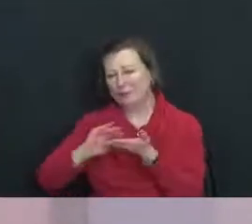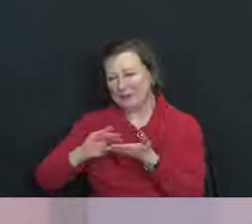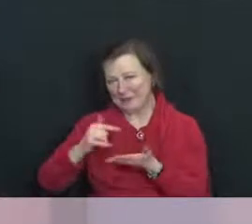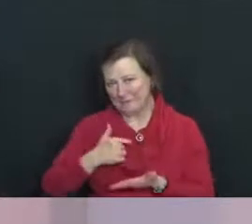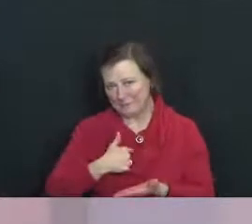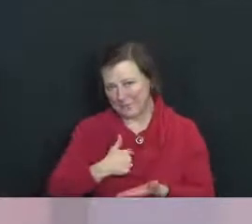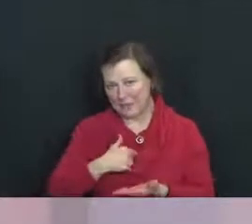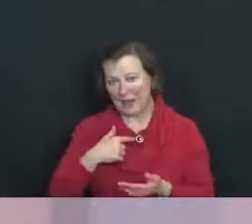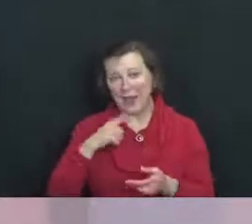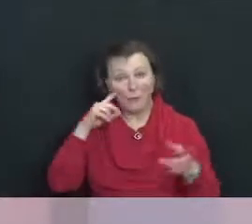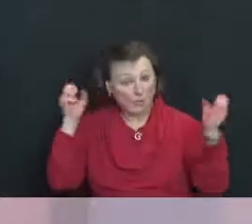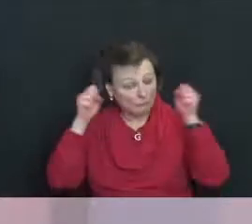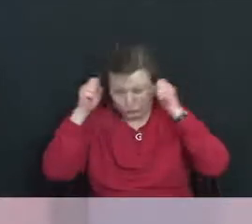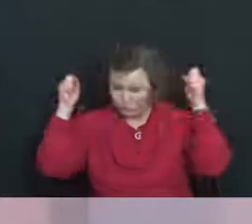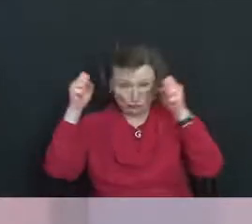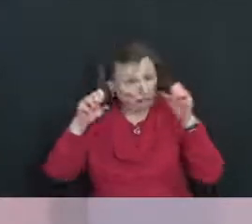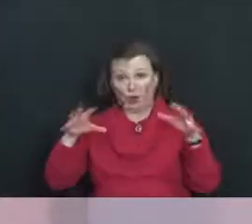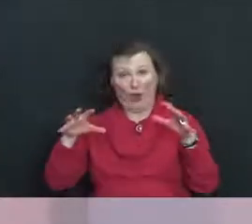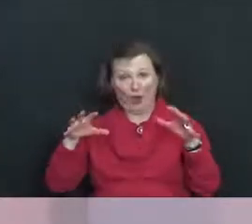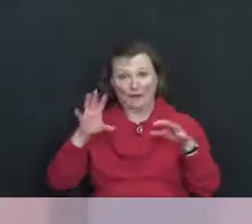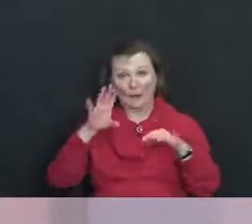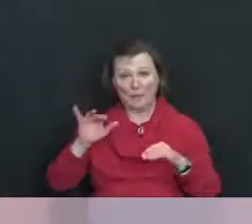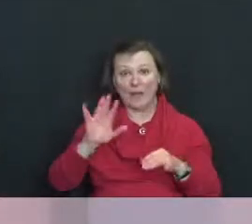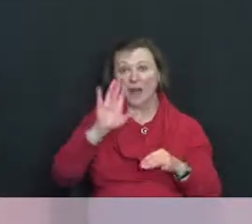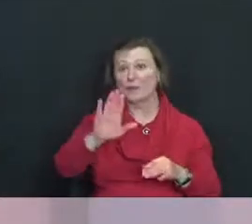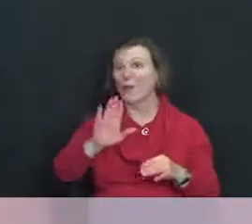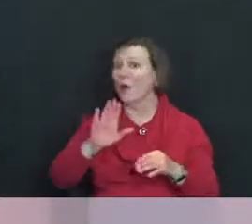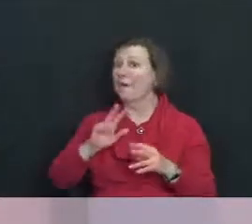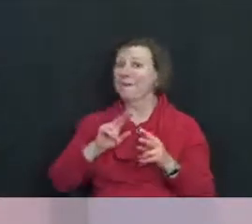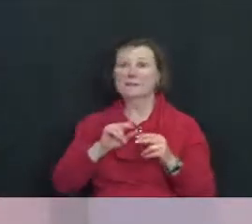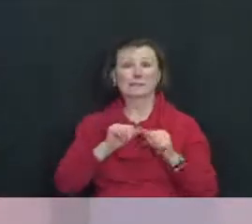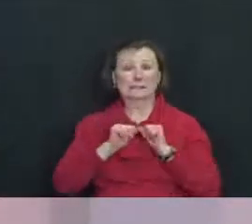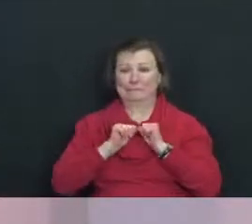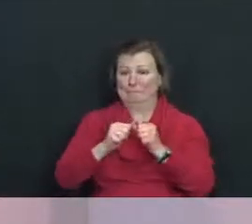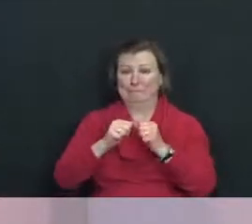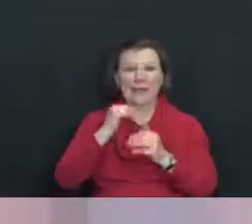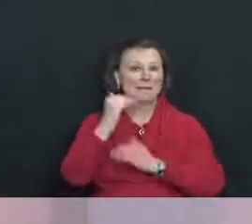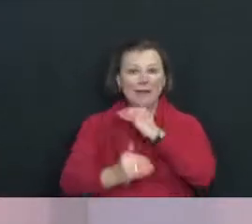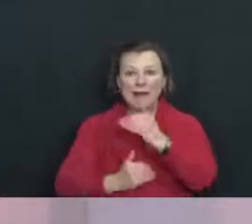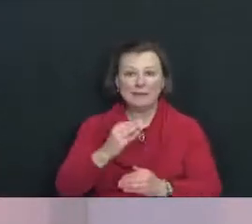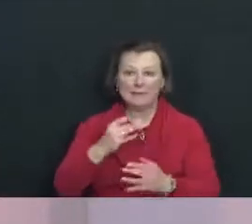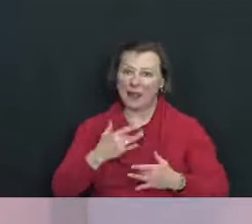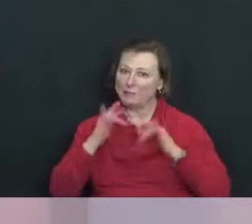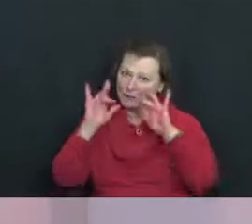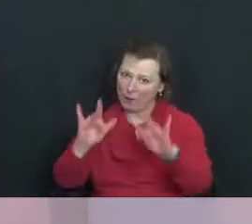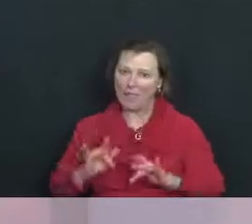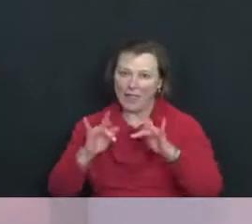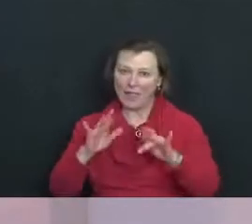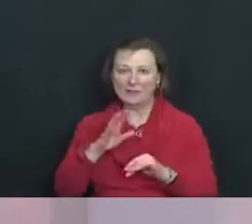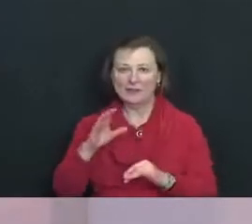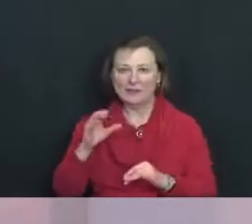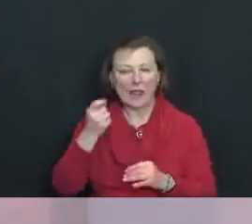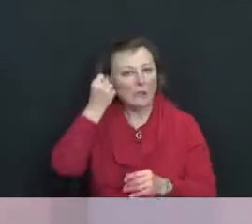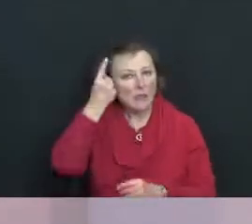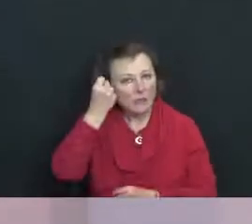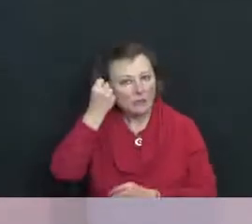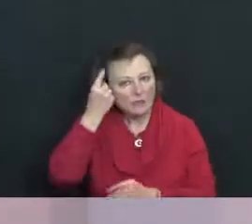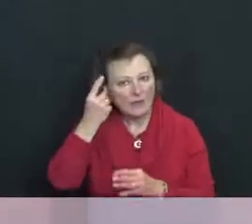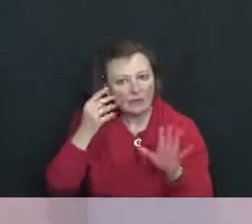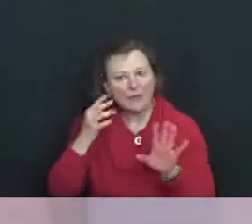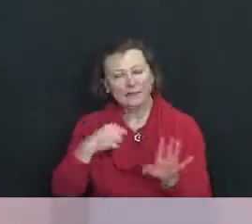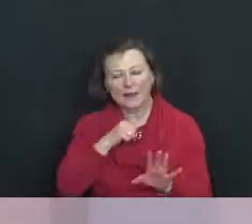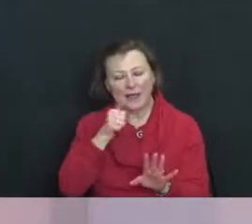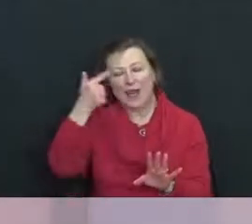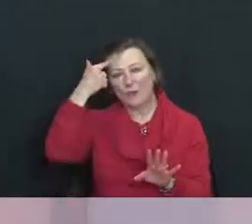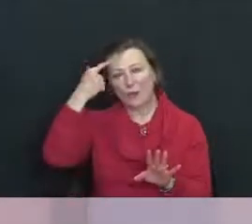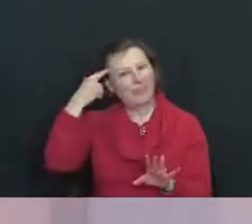taken aback by your unfailing kindness and compassion and your understanding. Not that I don't think